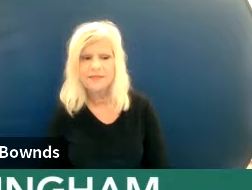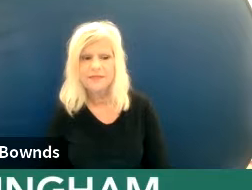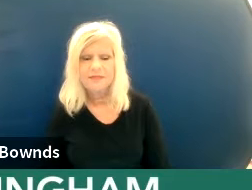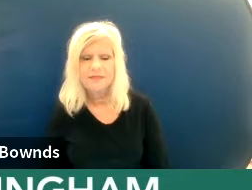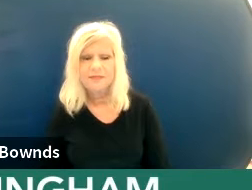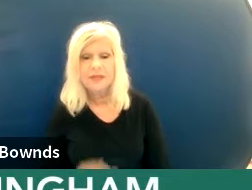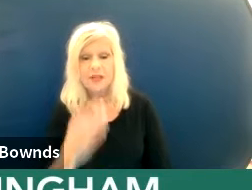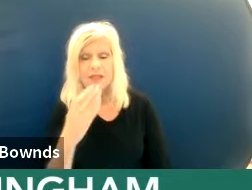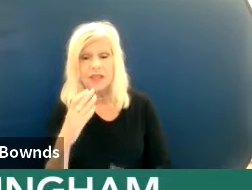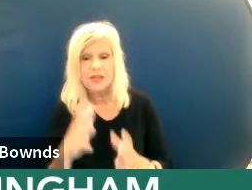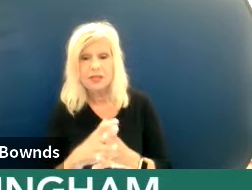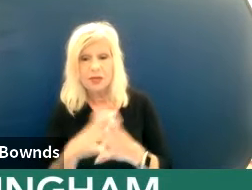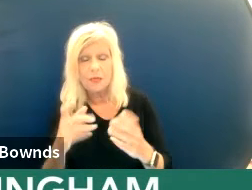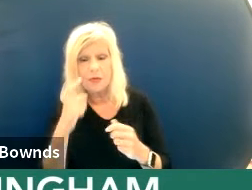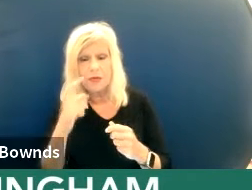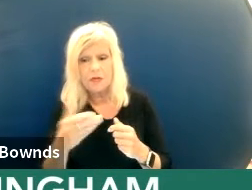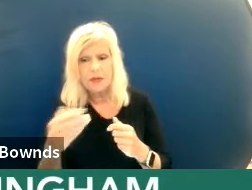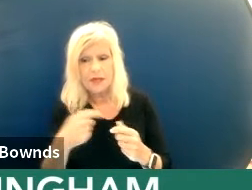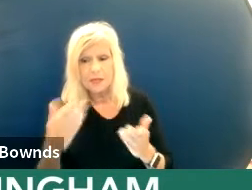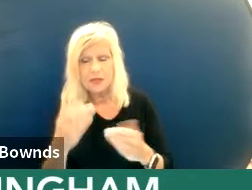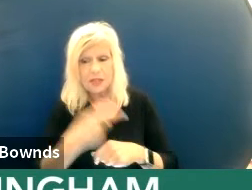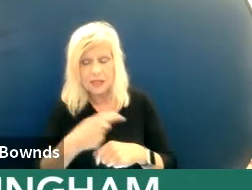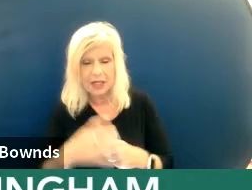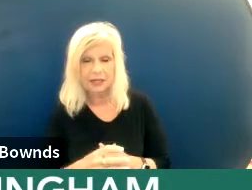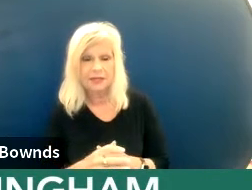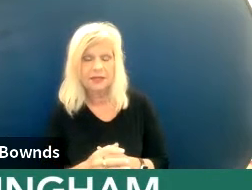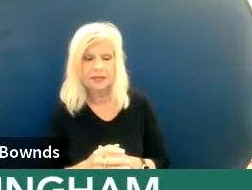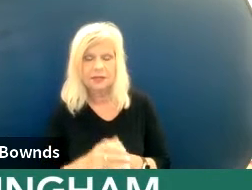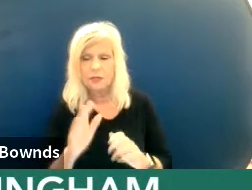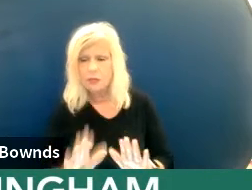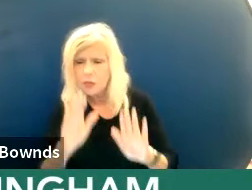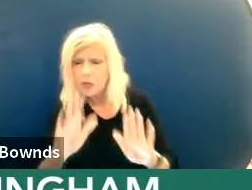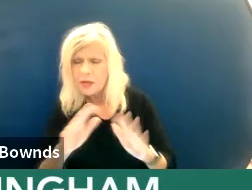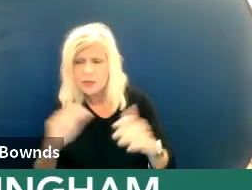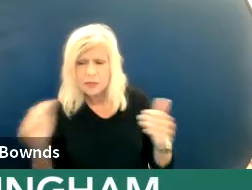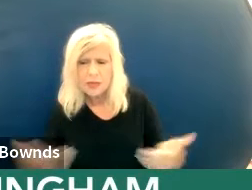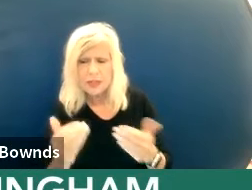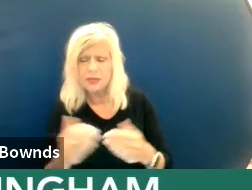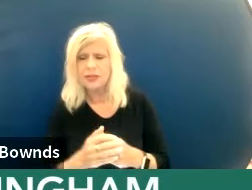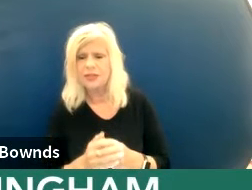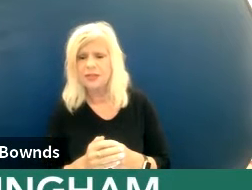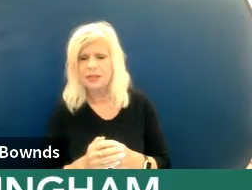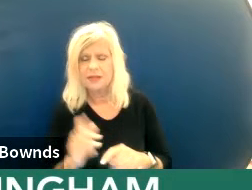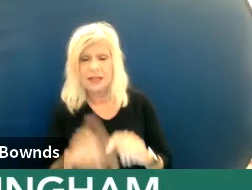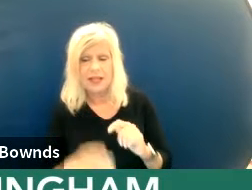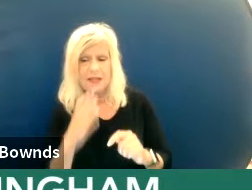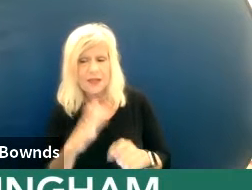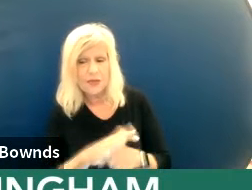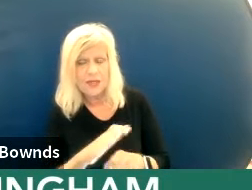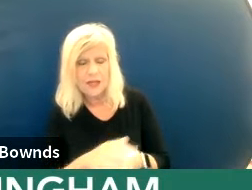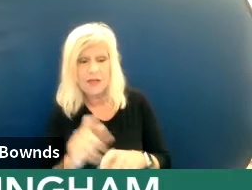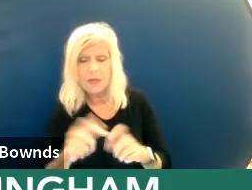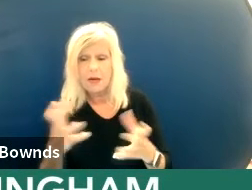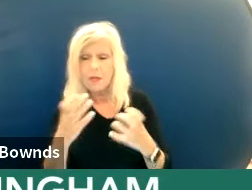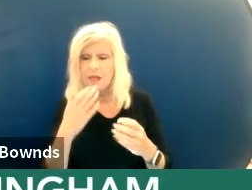Thank you so much for inviting me here today. That was a wonderful introduction. I can't thank you enough, but I want to